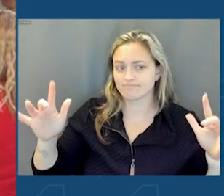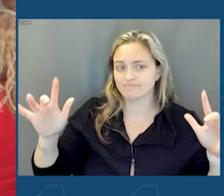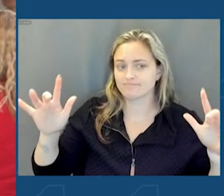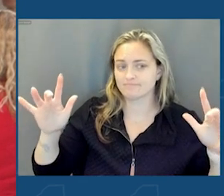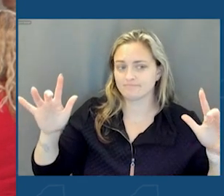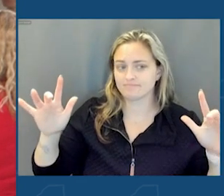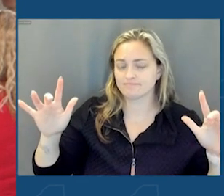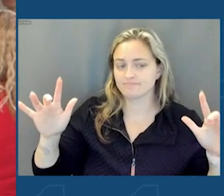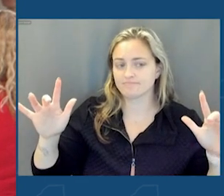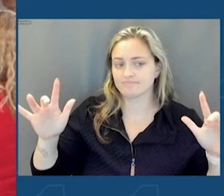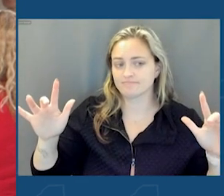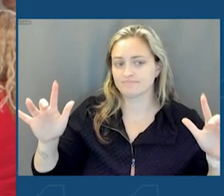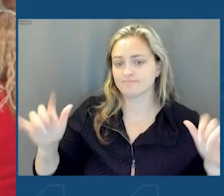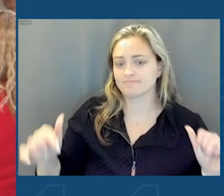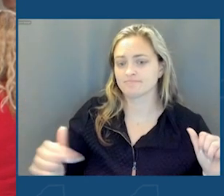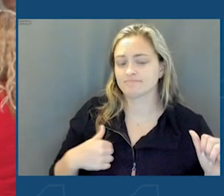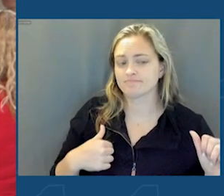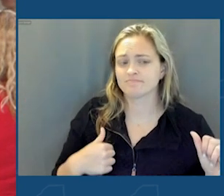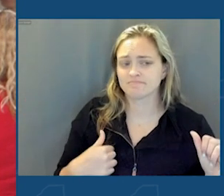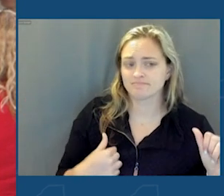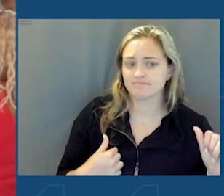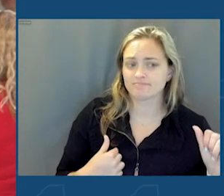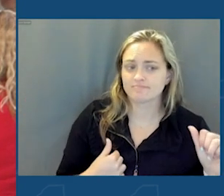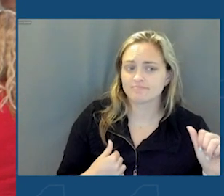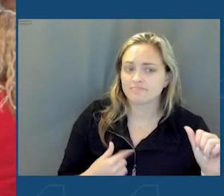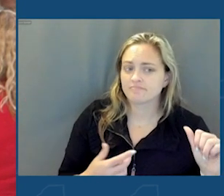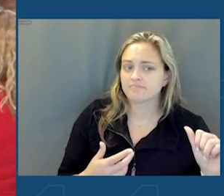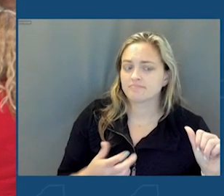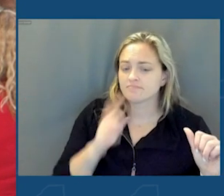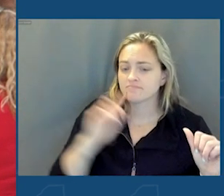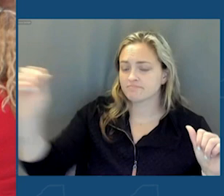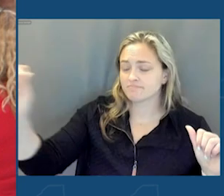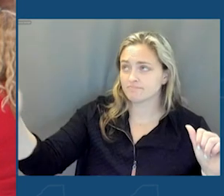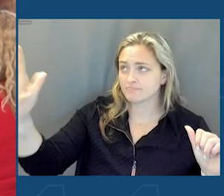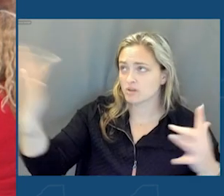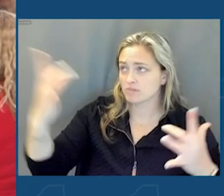shining as the